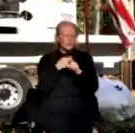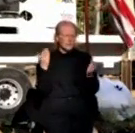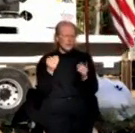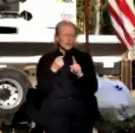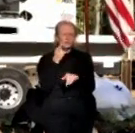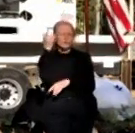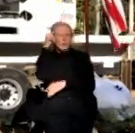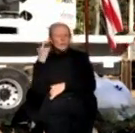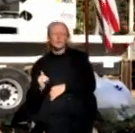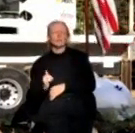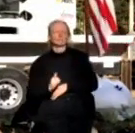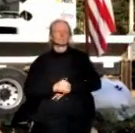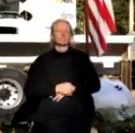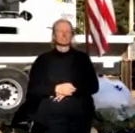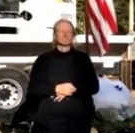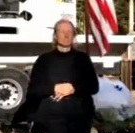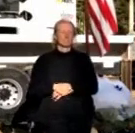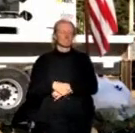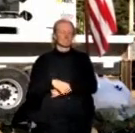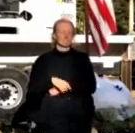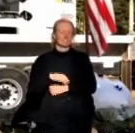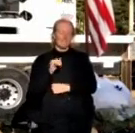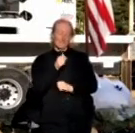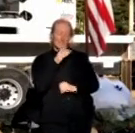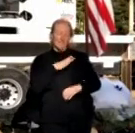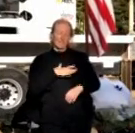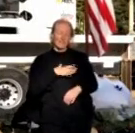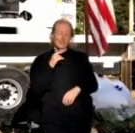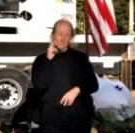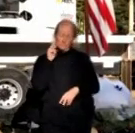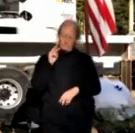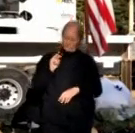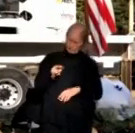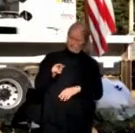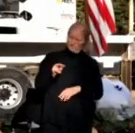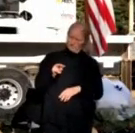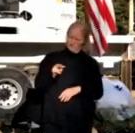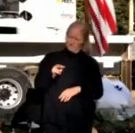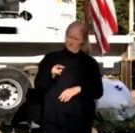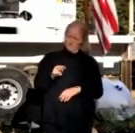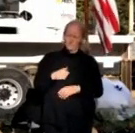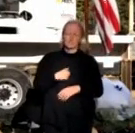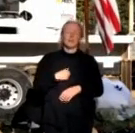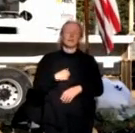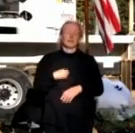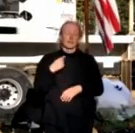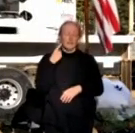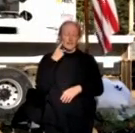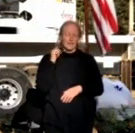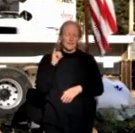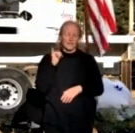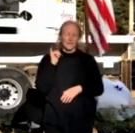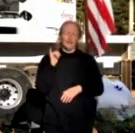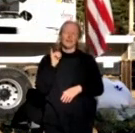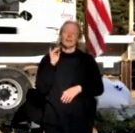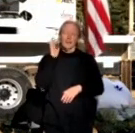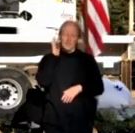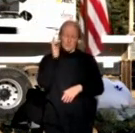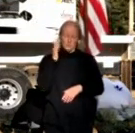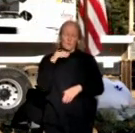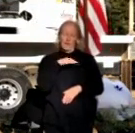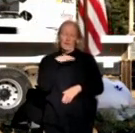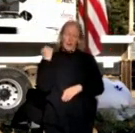California." Well, this lady looked at me like I was getting ready to get my head served to me